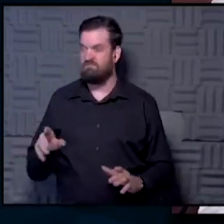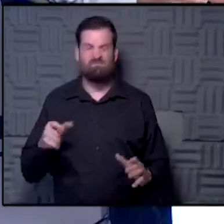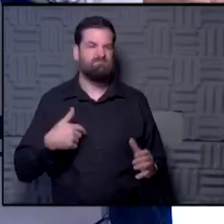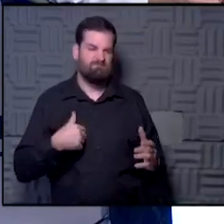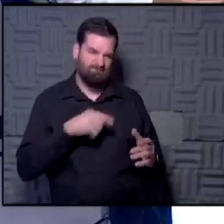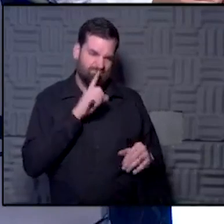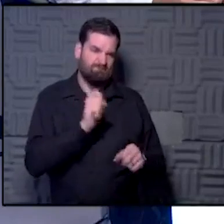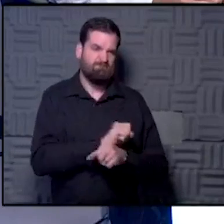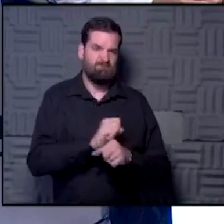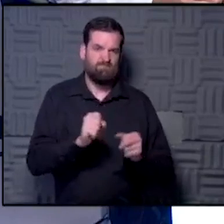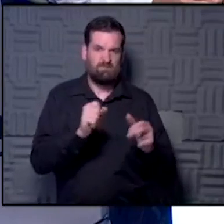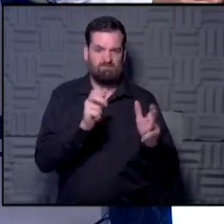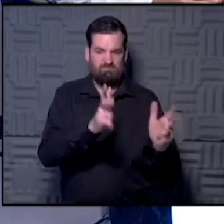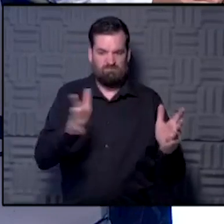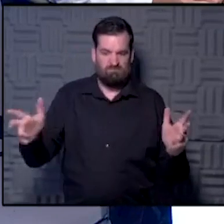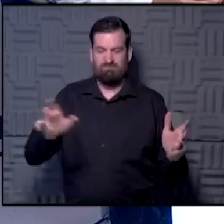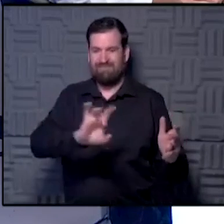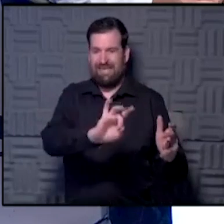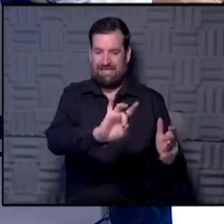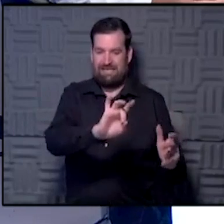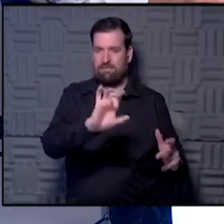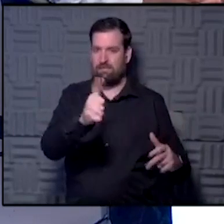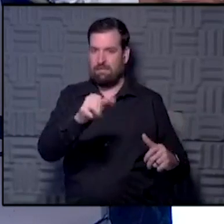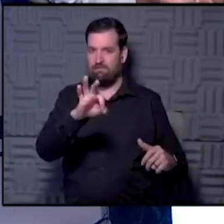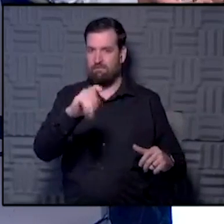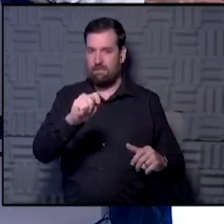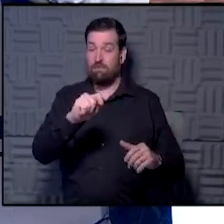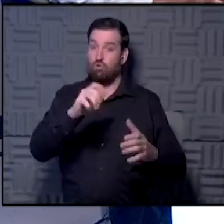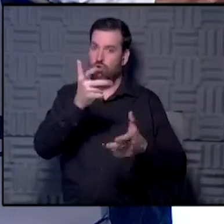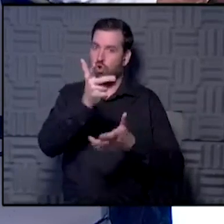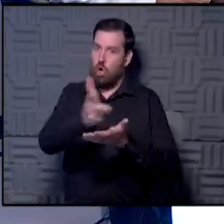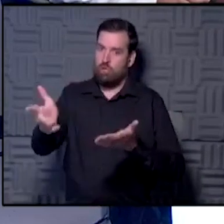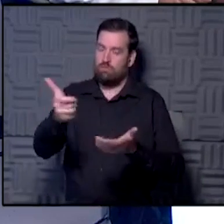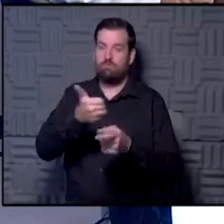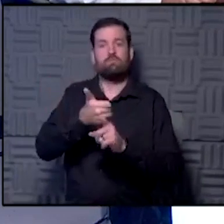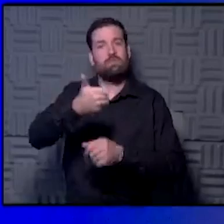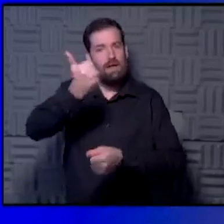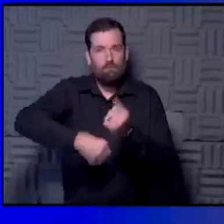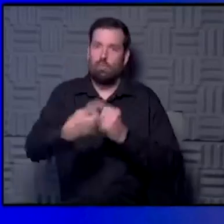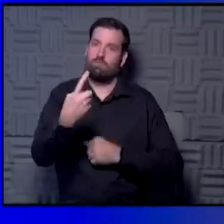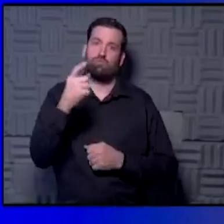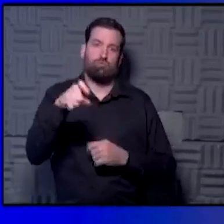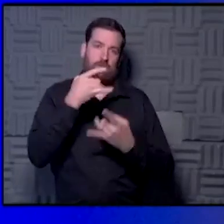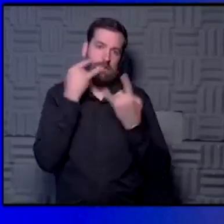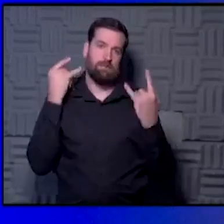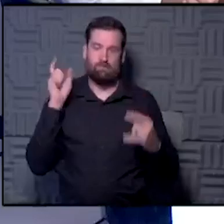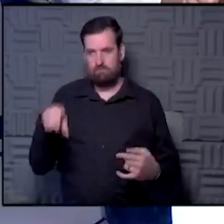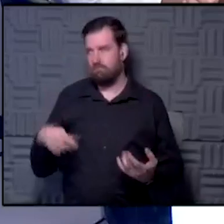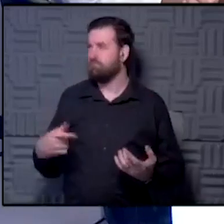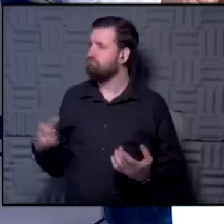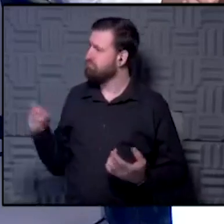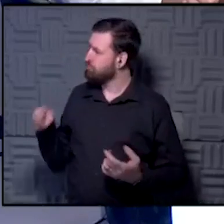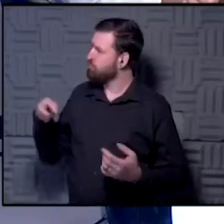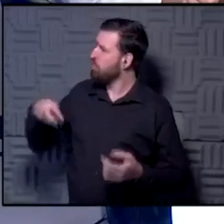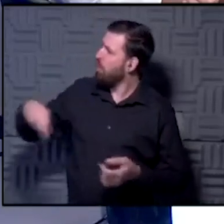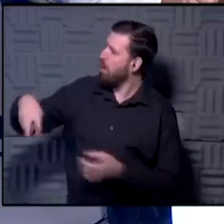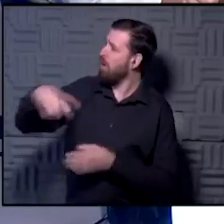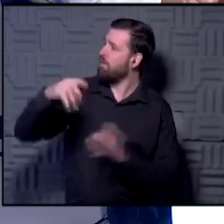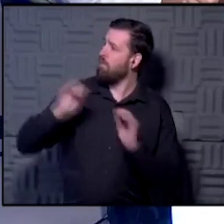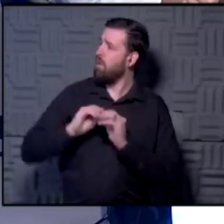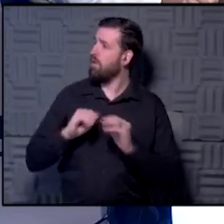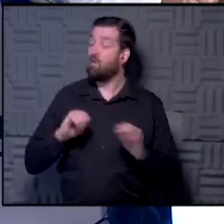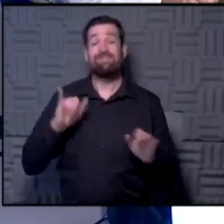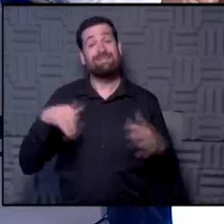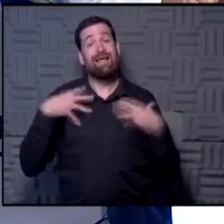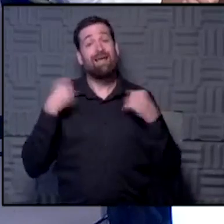separate the cars, 8 to 10 feet if you can, and then everybody should be wearing masks. Everybody should be masking. And you're just going to walk a little more when you're at the event, and